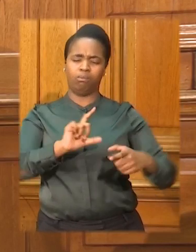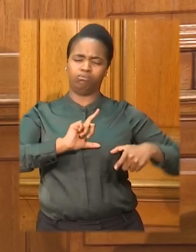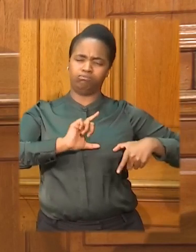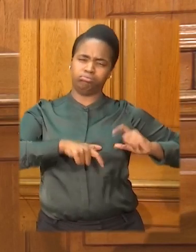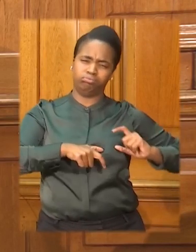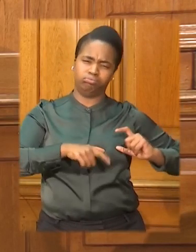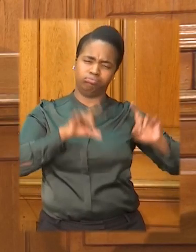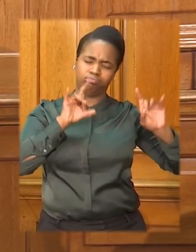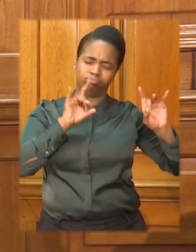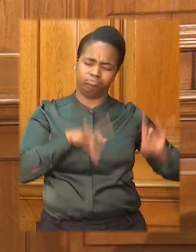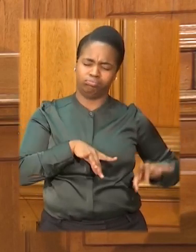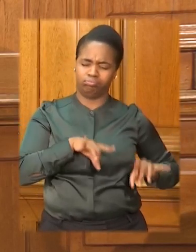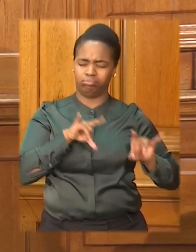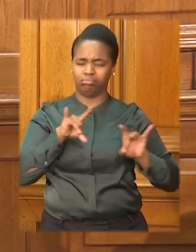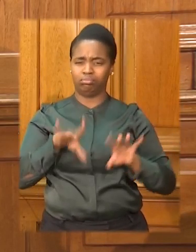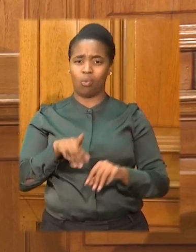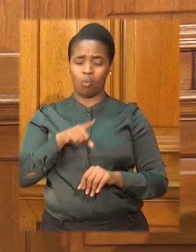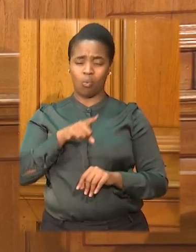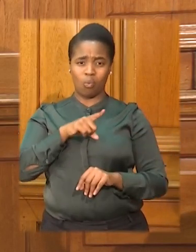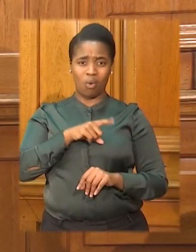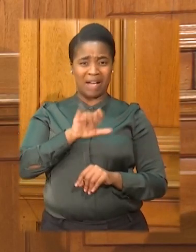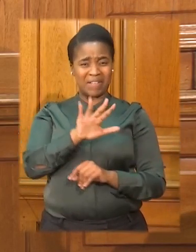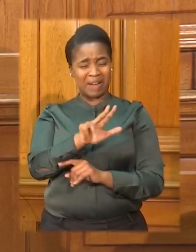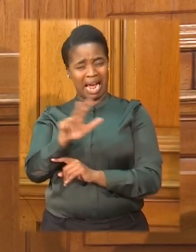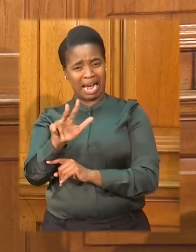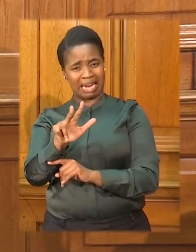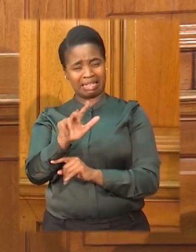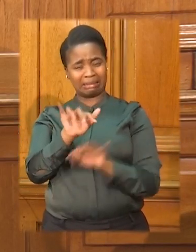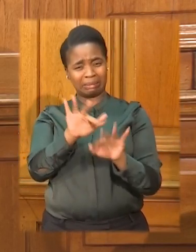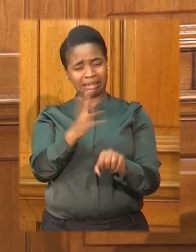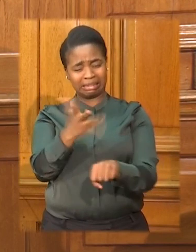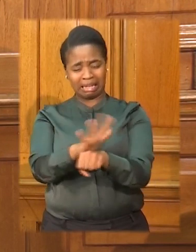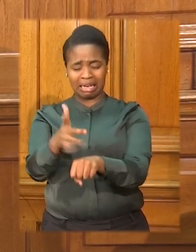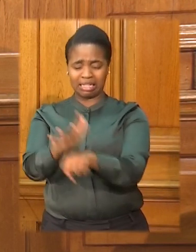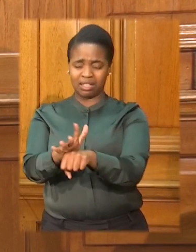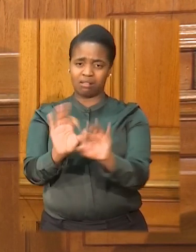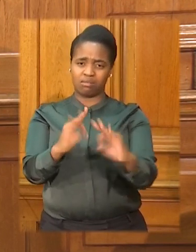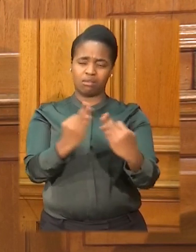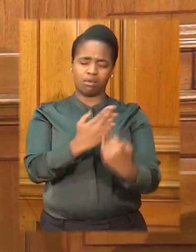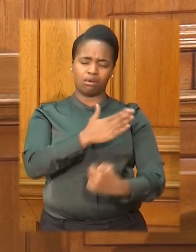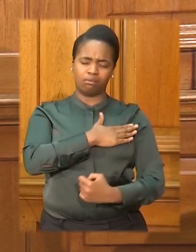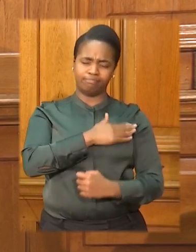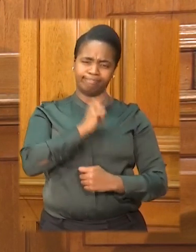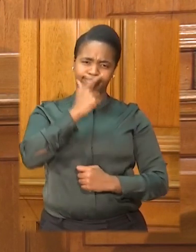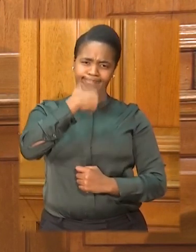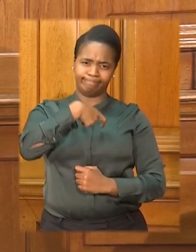Pain and the anguish of the loved ones who have departed.